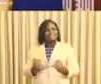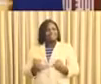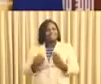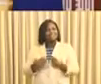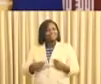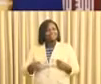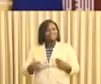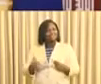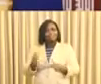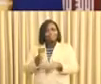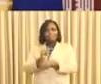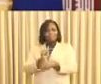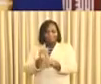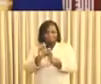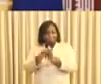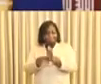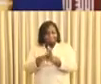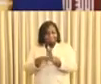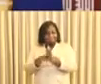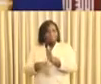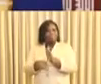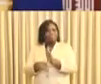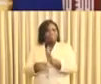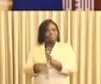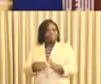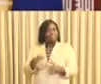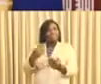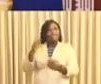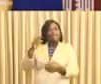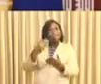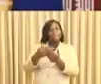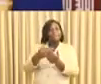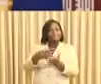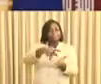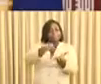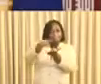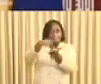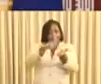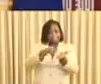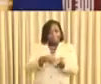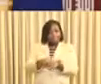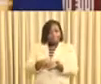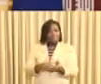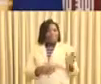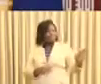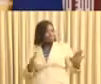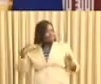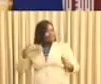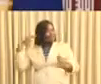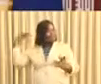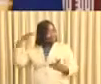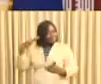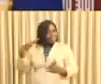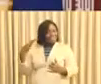our standing arrears. It is my hope and expectation that this expanded and